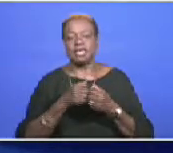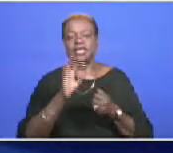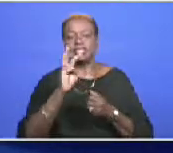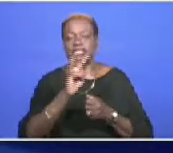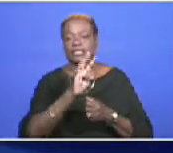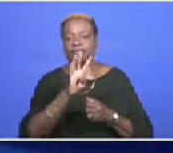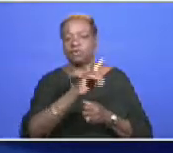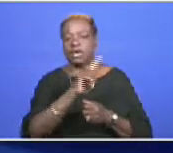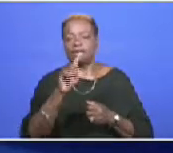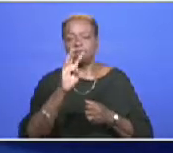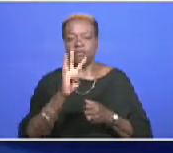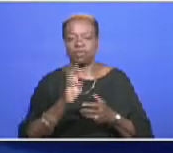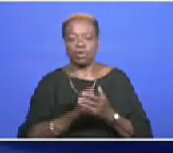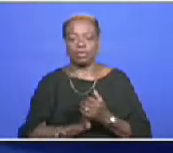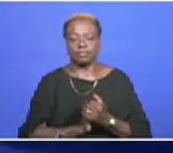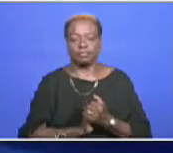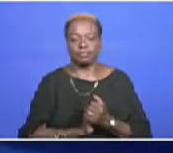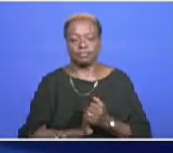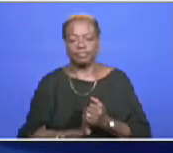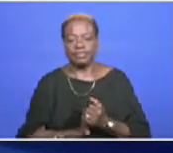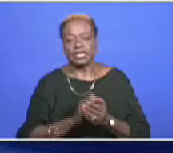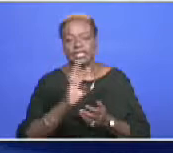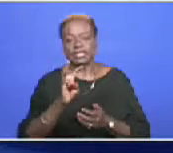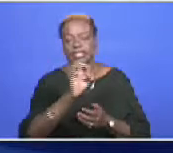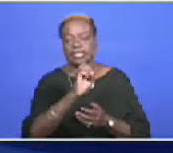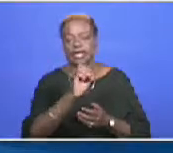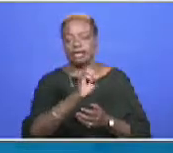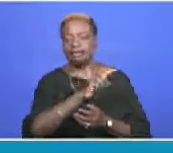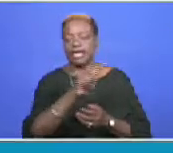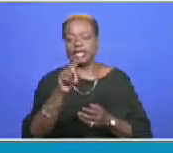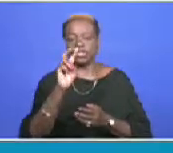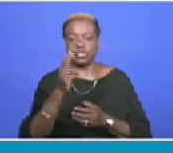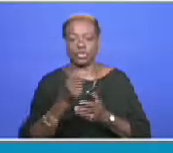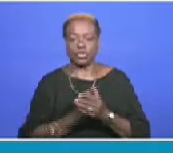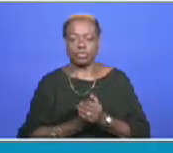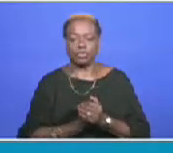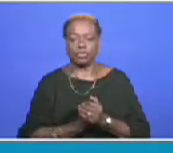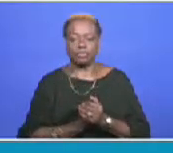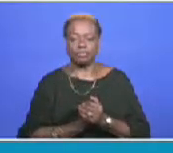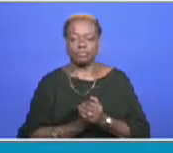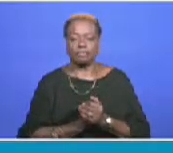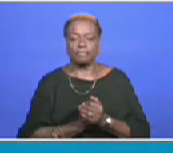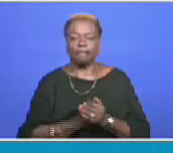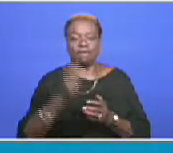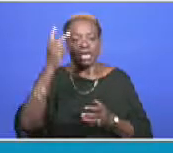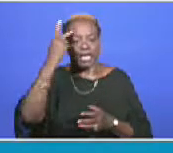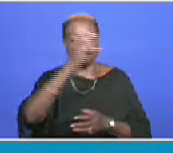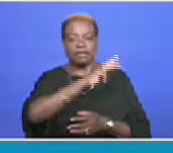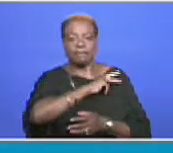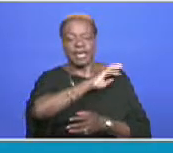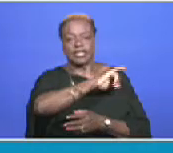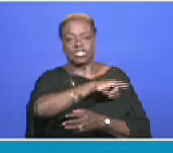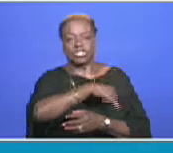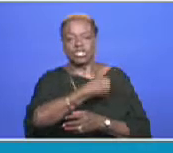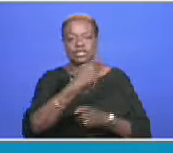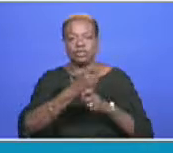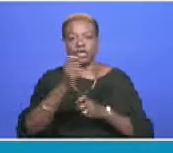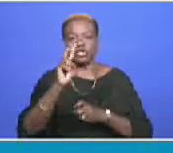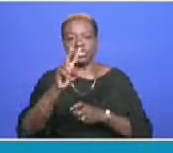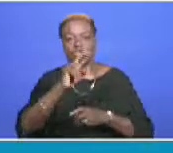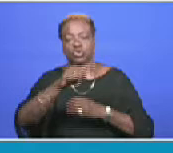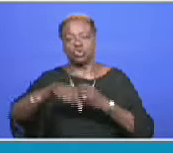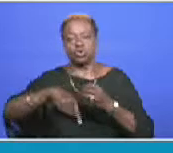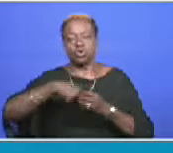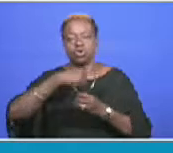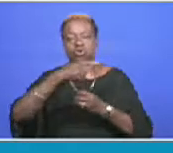while Gabrielle Sims falling 6 love and 2. Still talking tennis, Kevin Major Jr. winning 2 rounds of qualifying